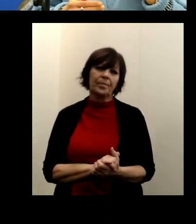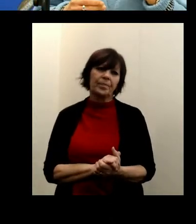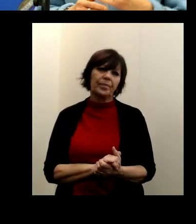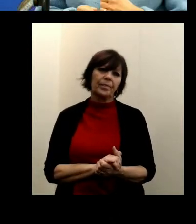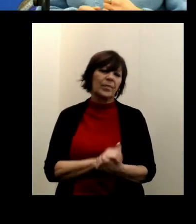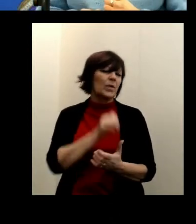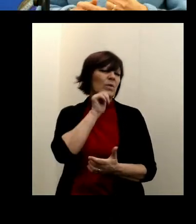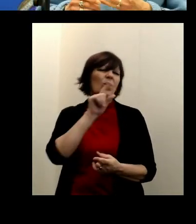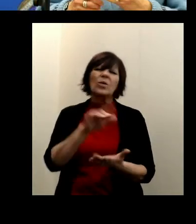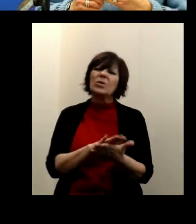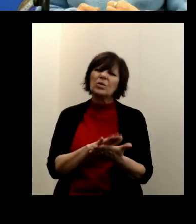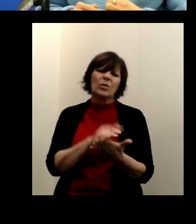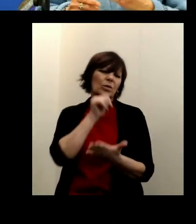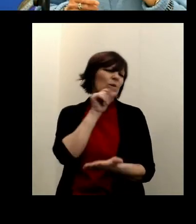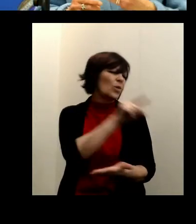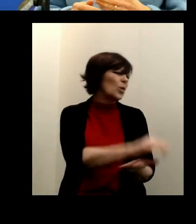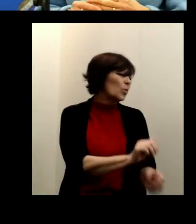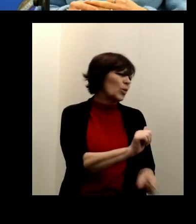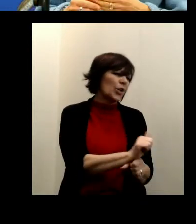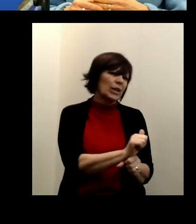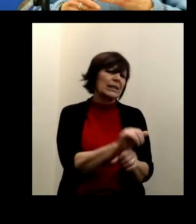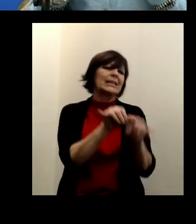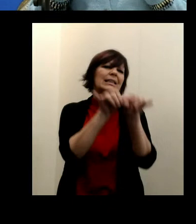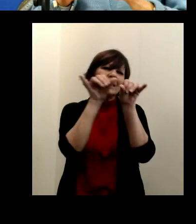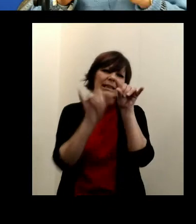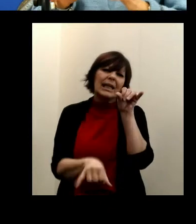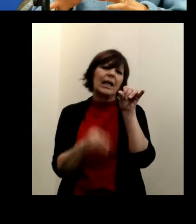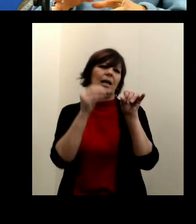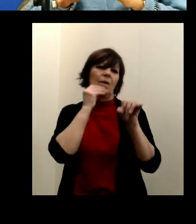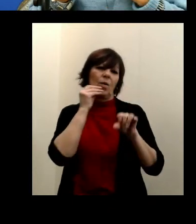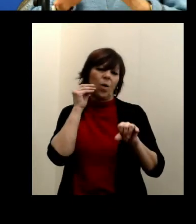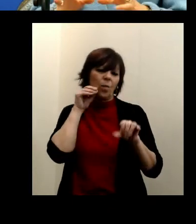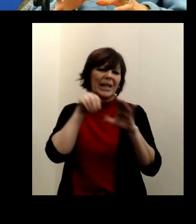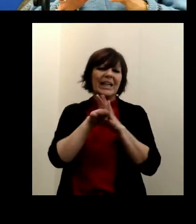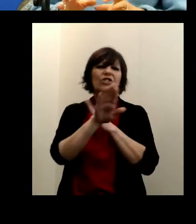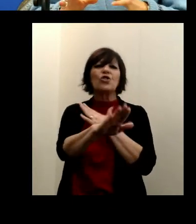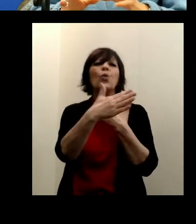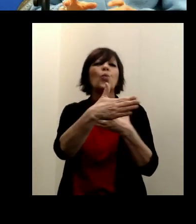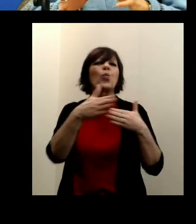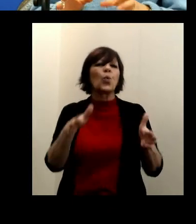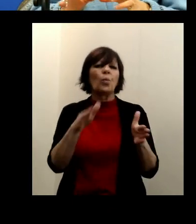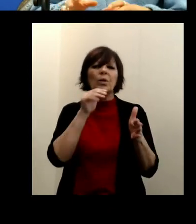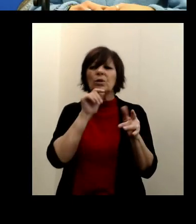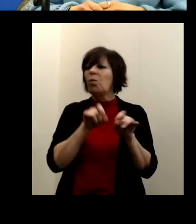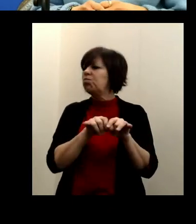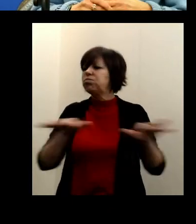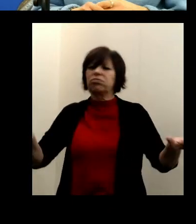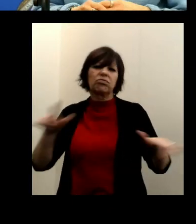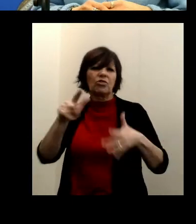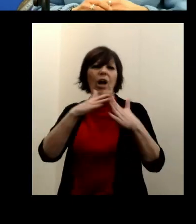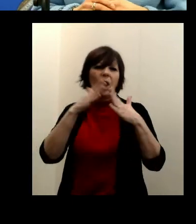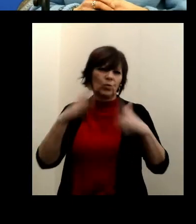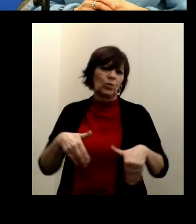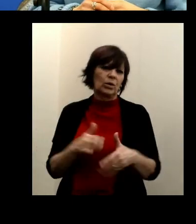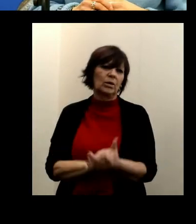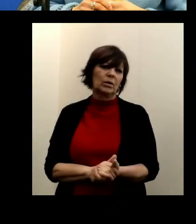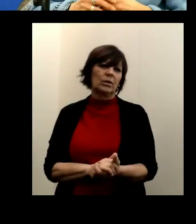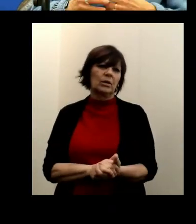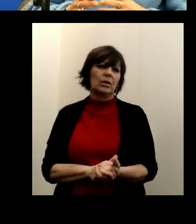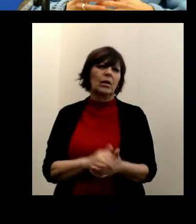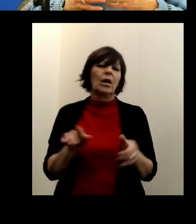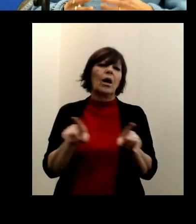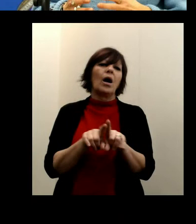home. Don't go to school, don't go to work, just stay at home and stay in your own room. Don't affect the other people in your household.